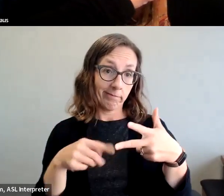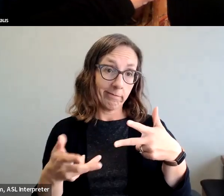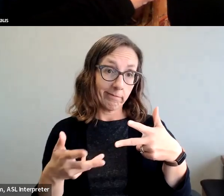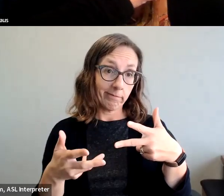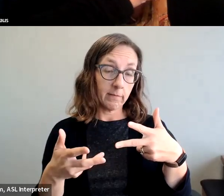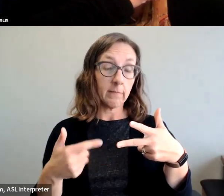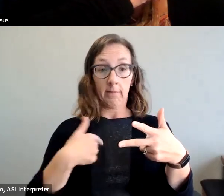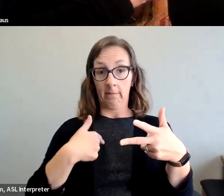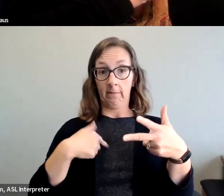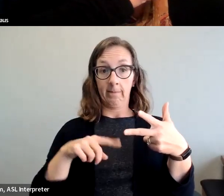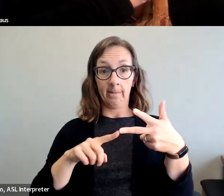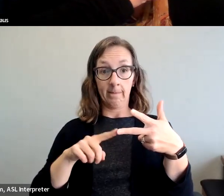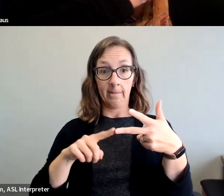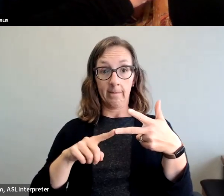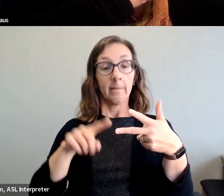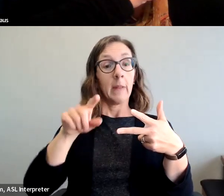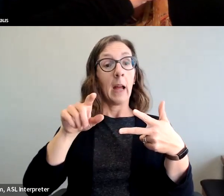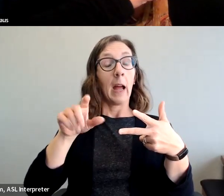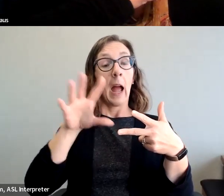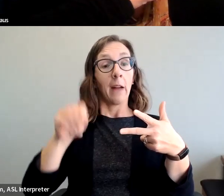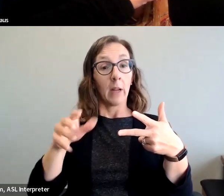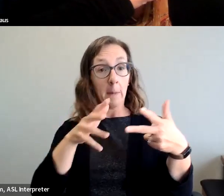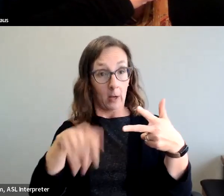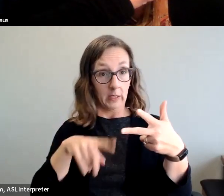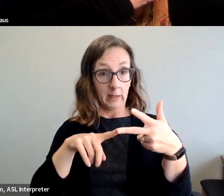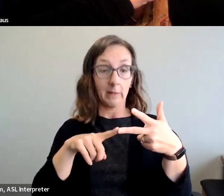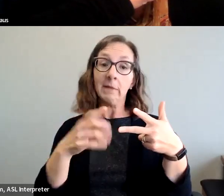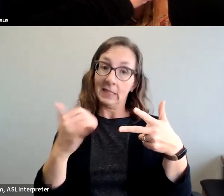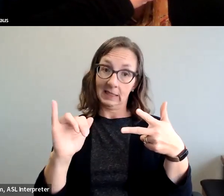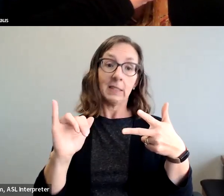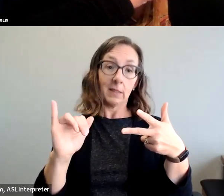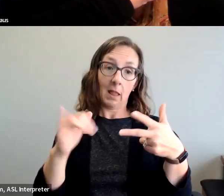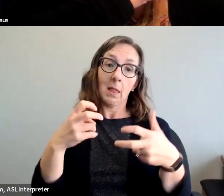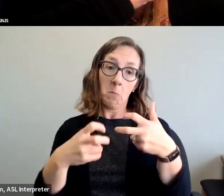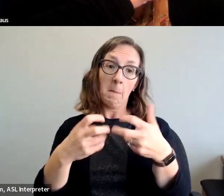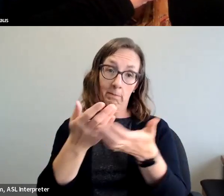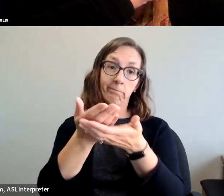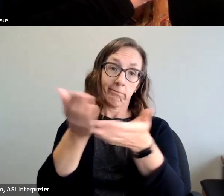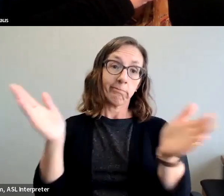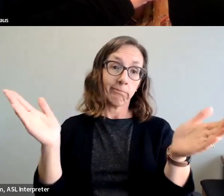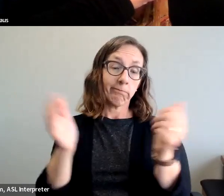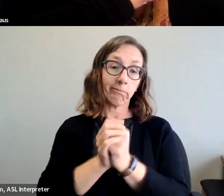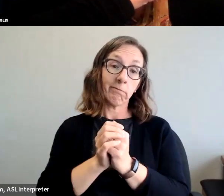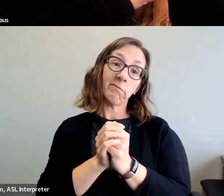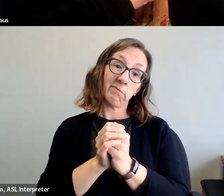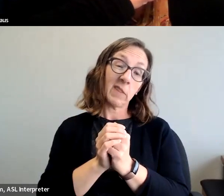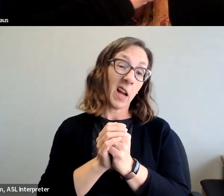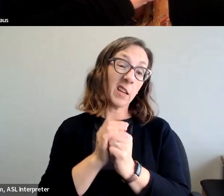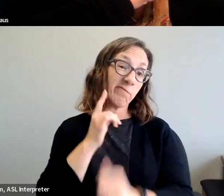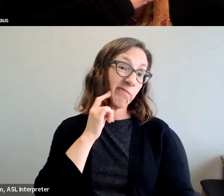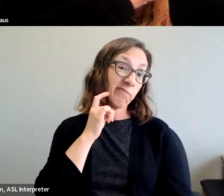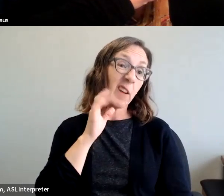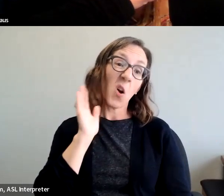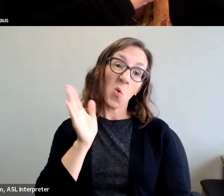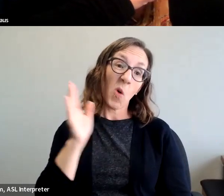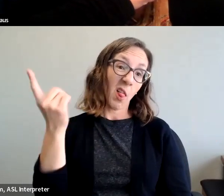Being African American is still a problem in our society, and I guess it always will be.